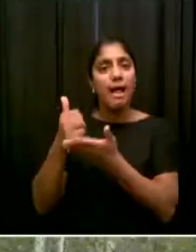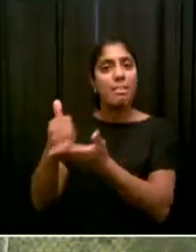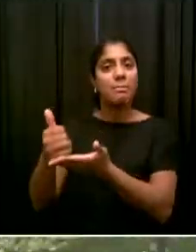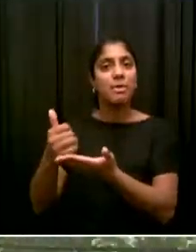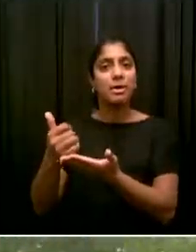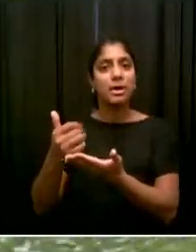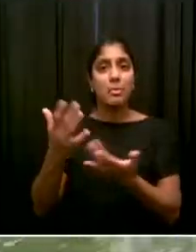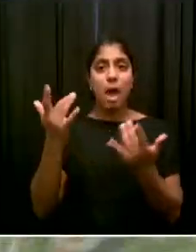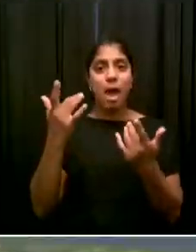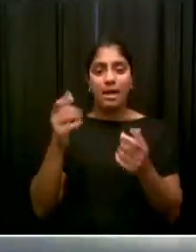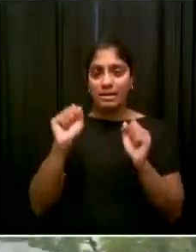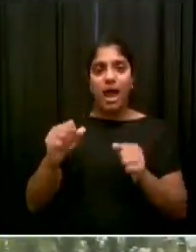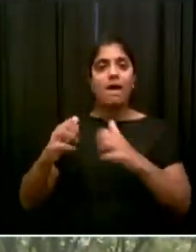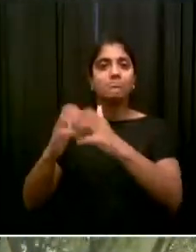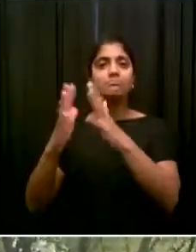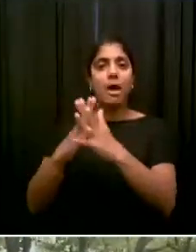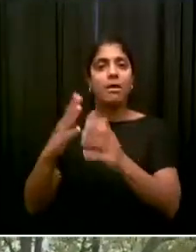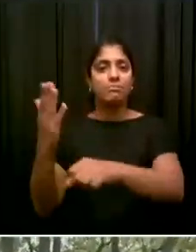cops to play together.